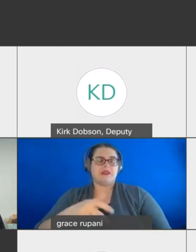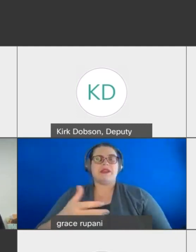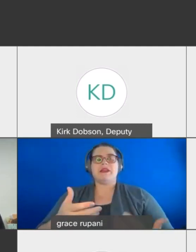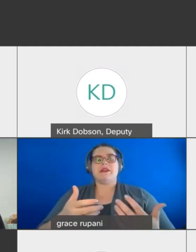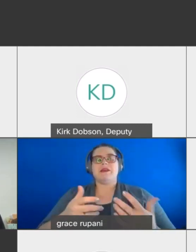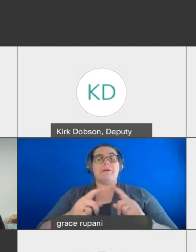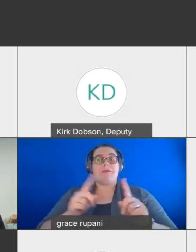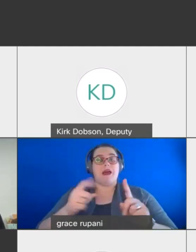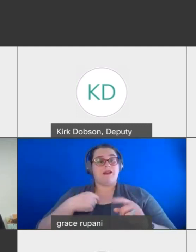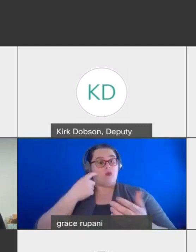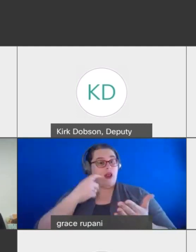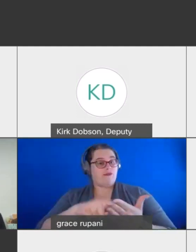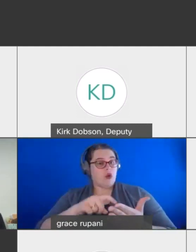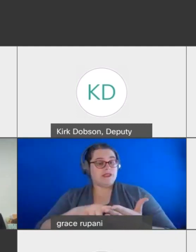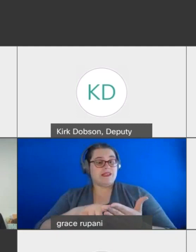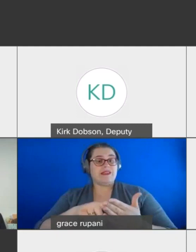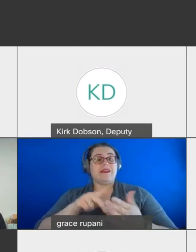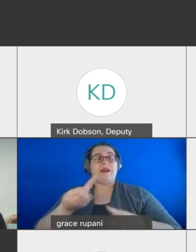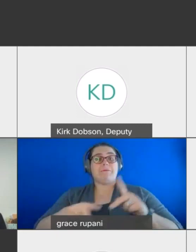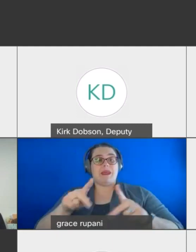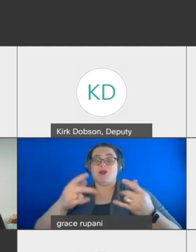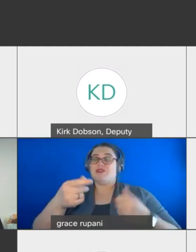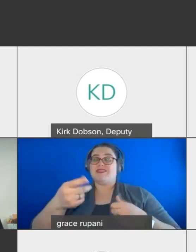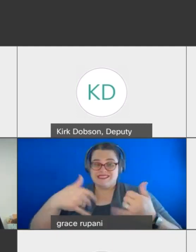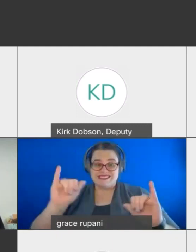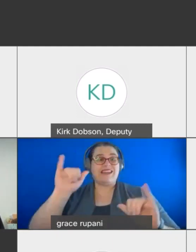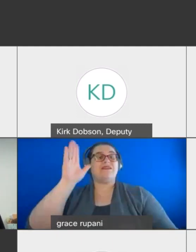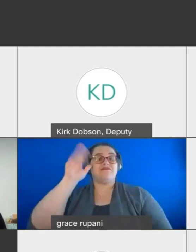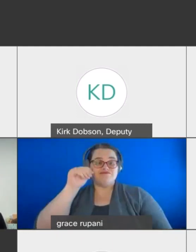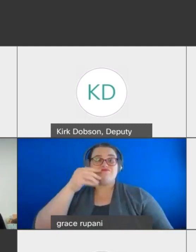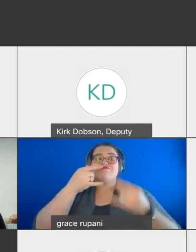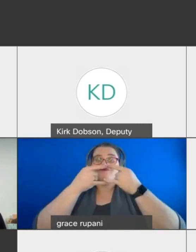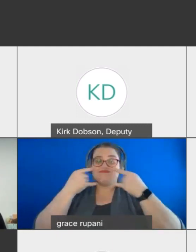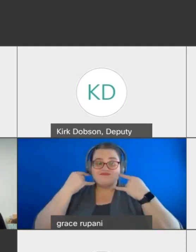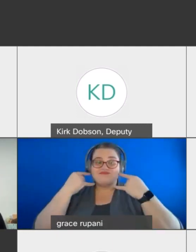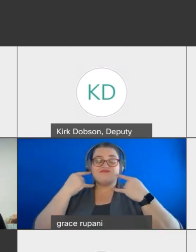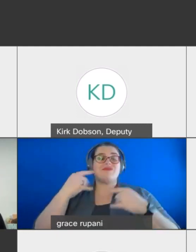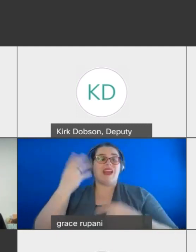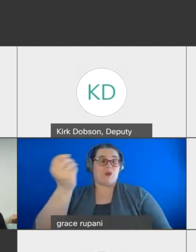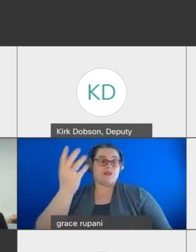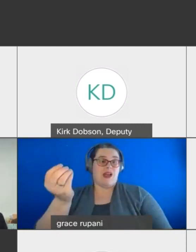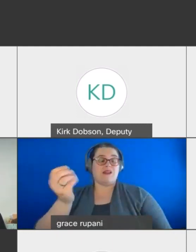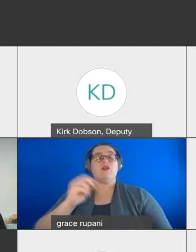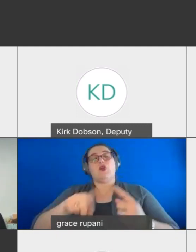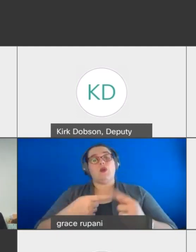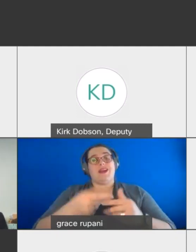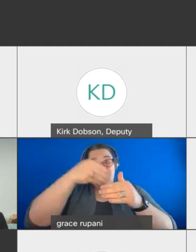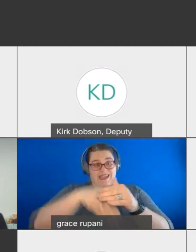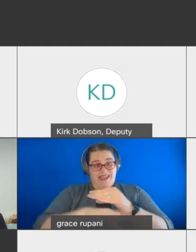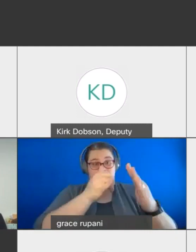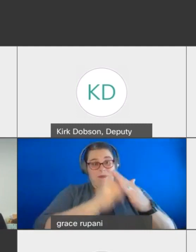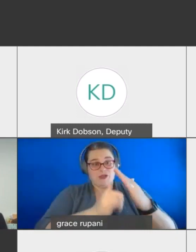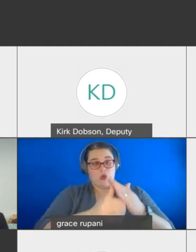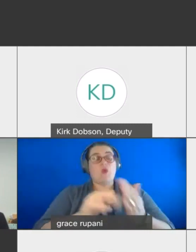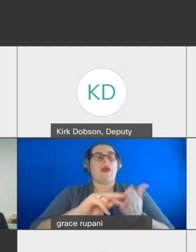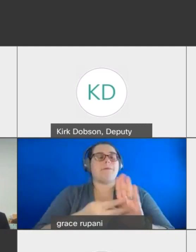the people I see walking on the street are still wearing face covering. And certainly once you get in the metro, you are considered inside and